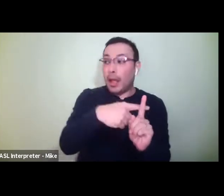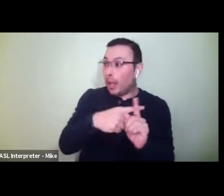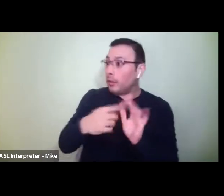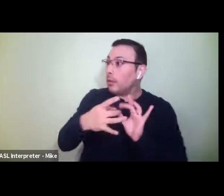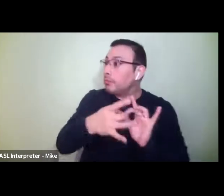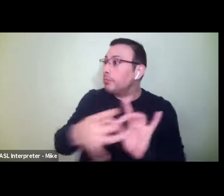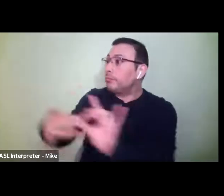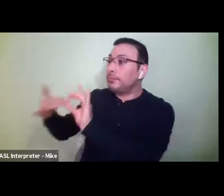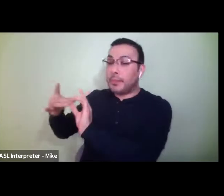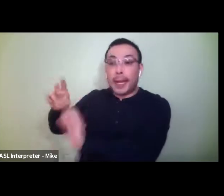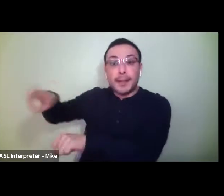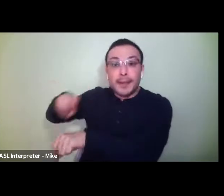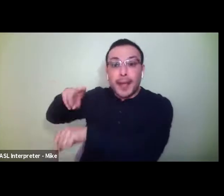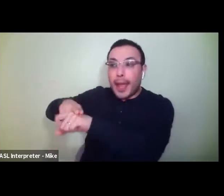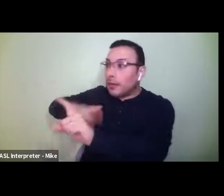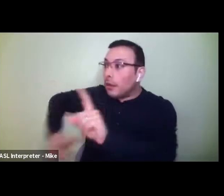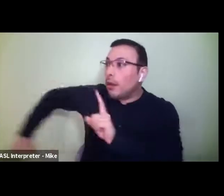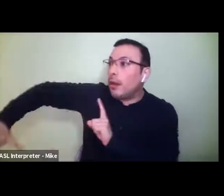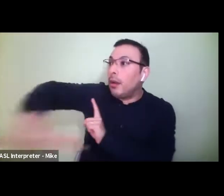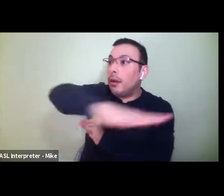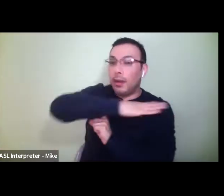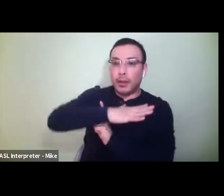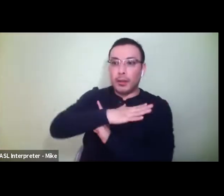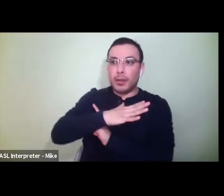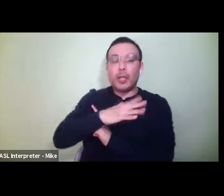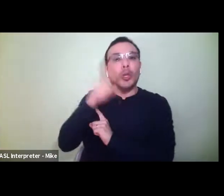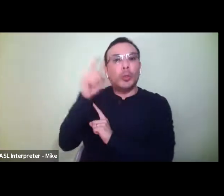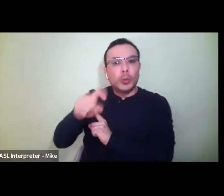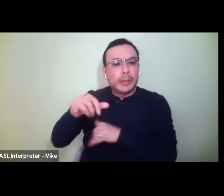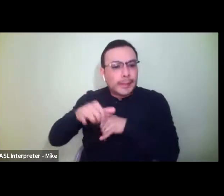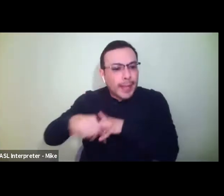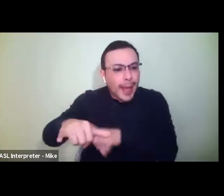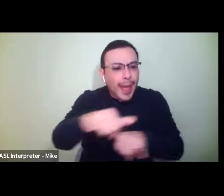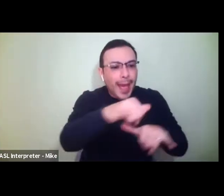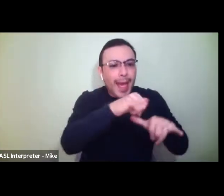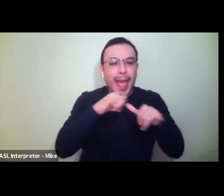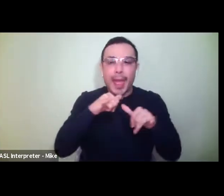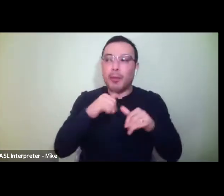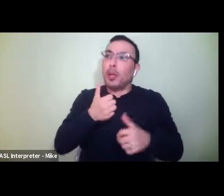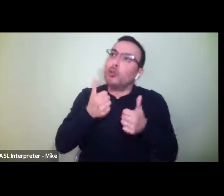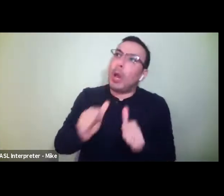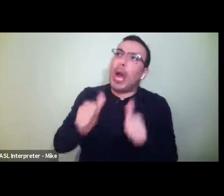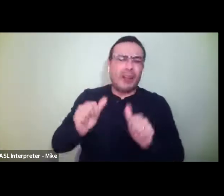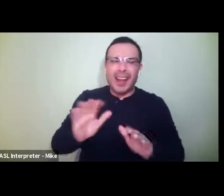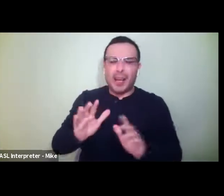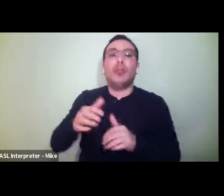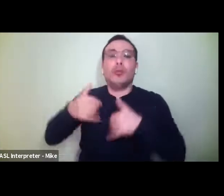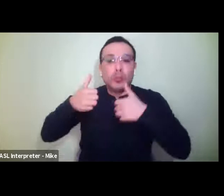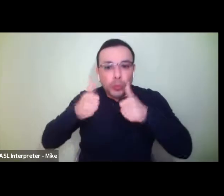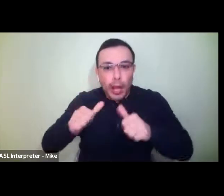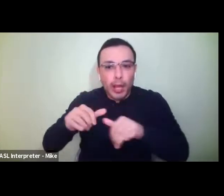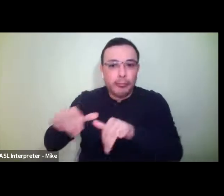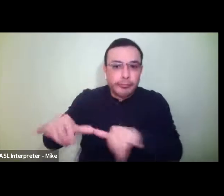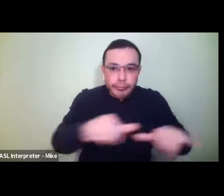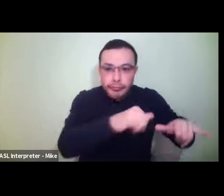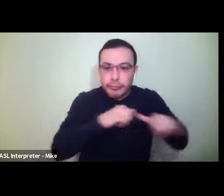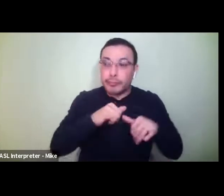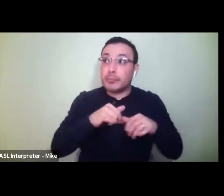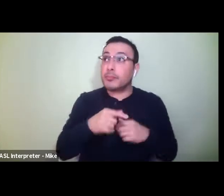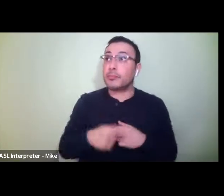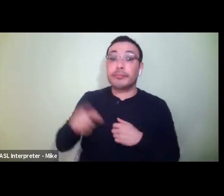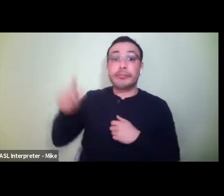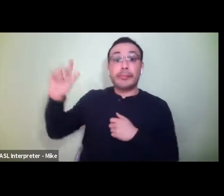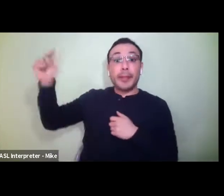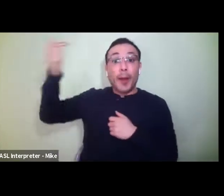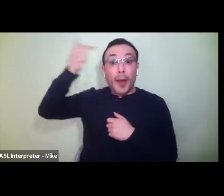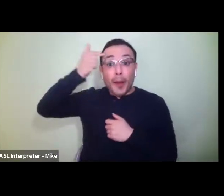exceptions. To do this, we will have to throw away the book of white capitalist fairy tales and create new